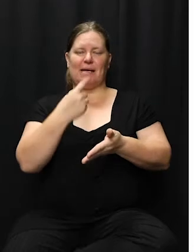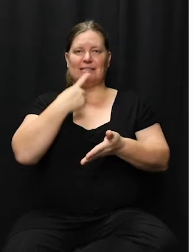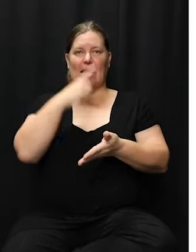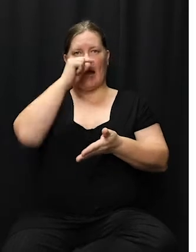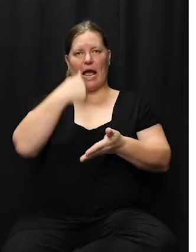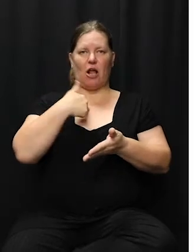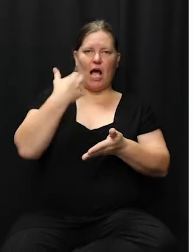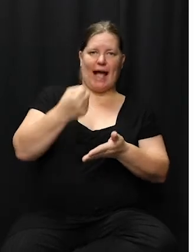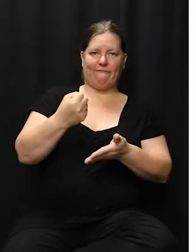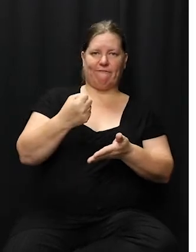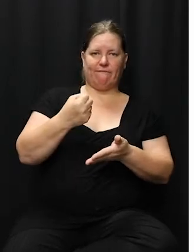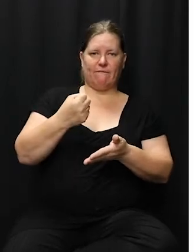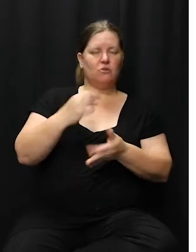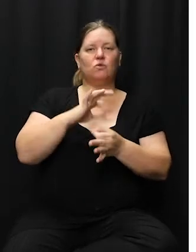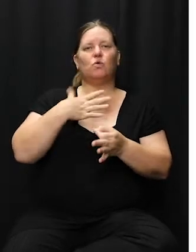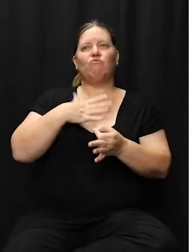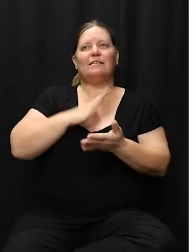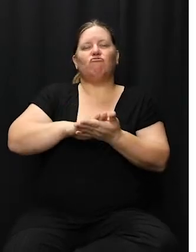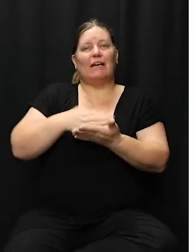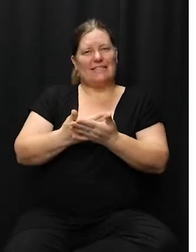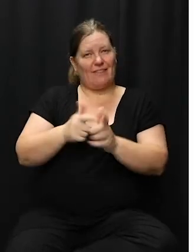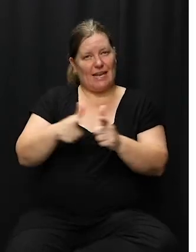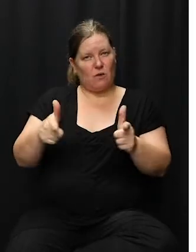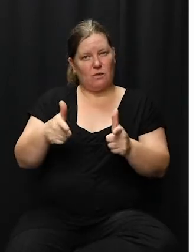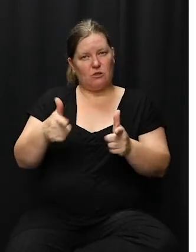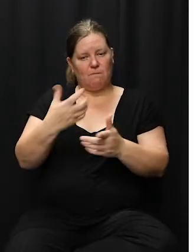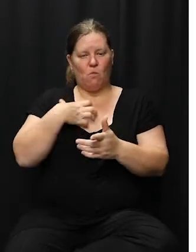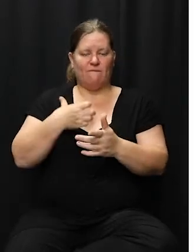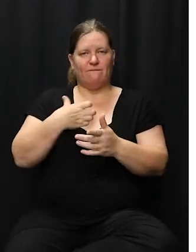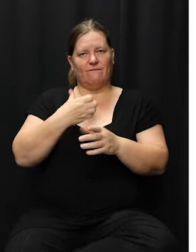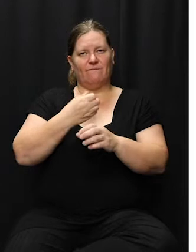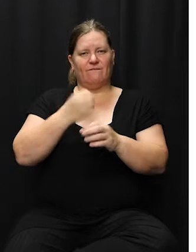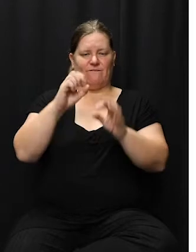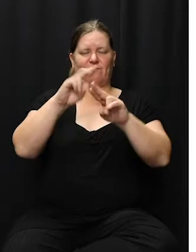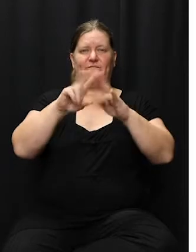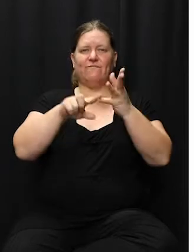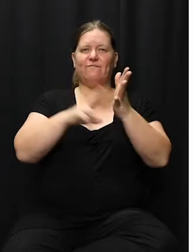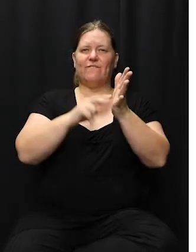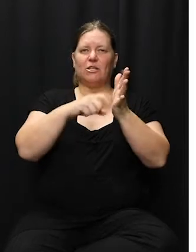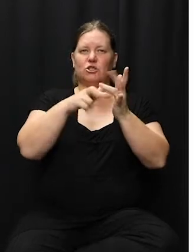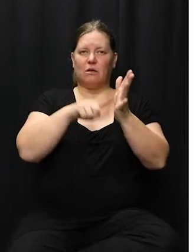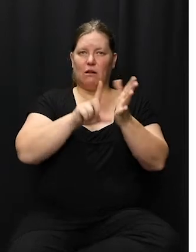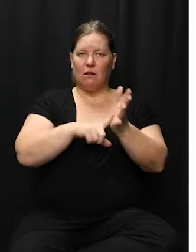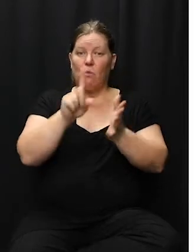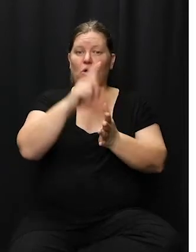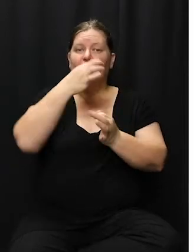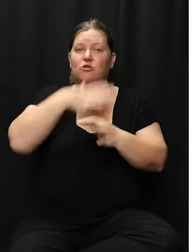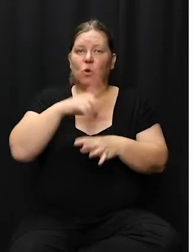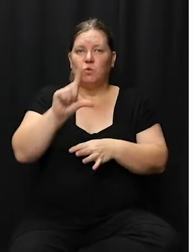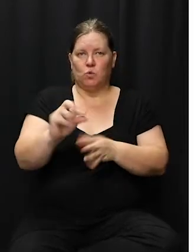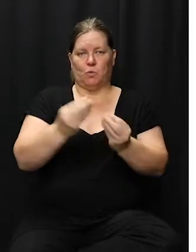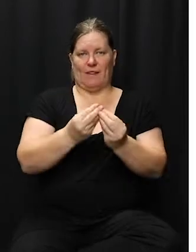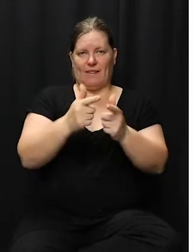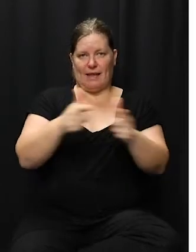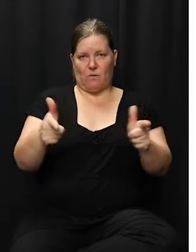have? It's quite easy to sort of translate. It's quite functional. What can the child do with language? And